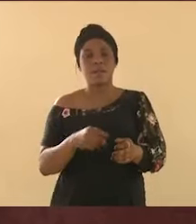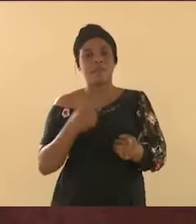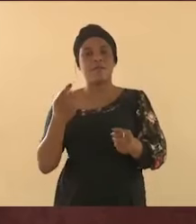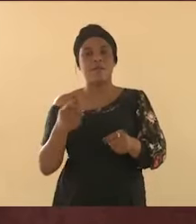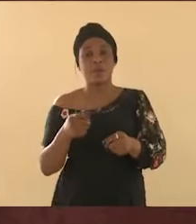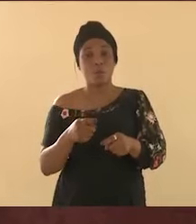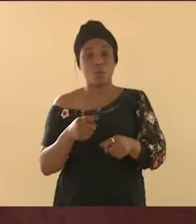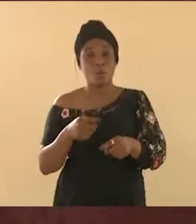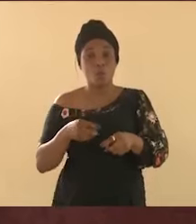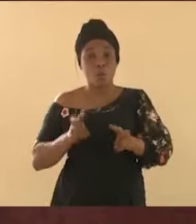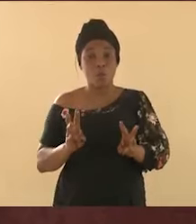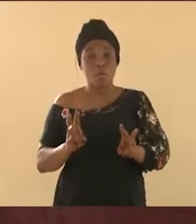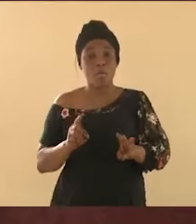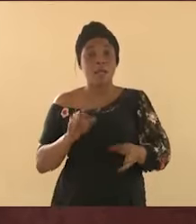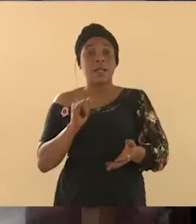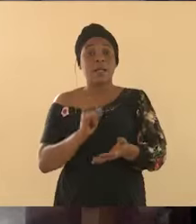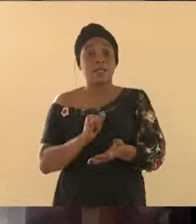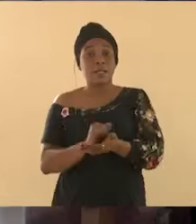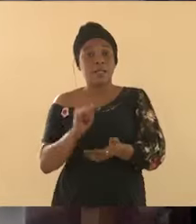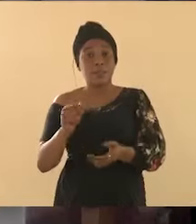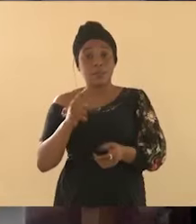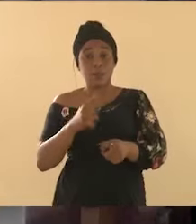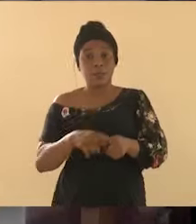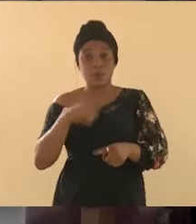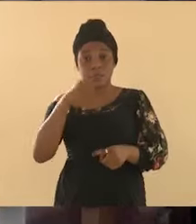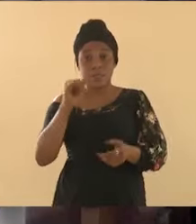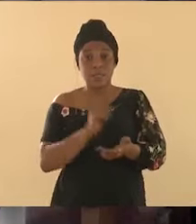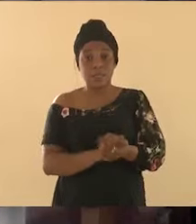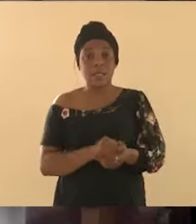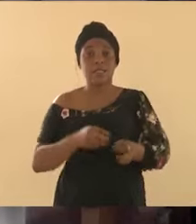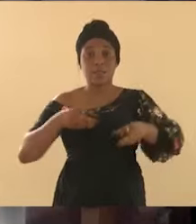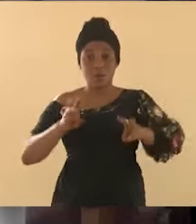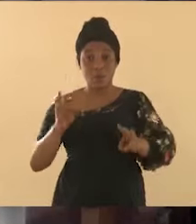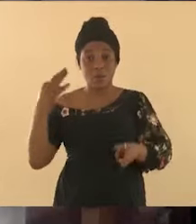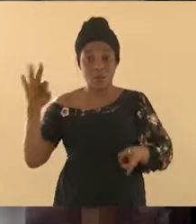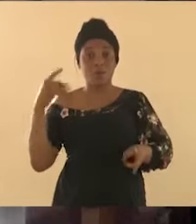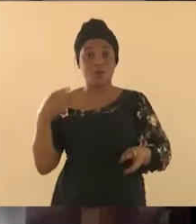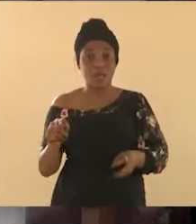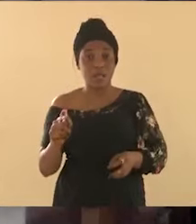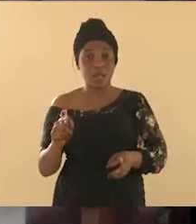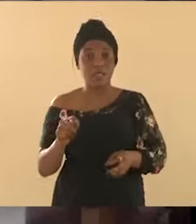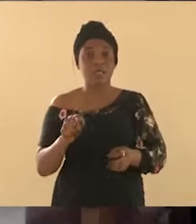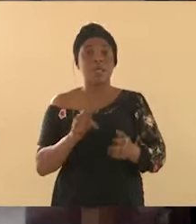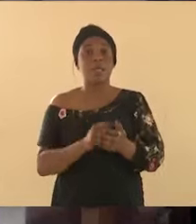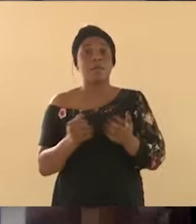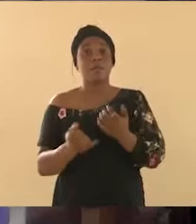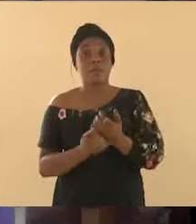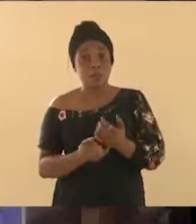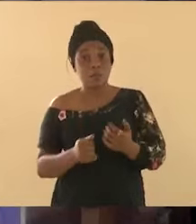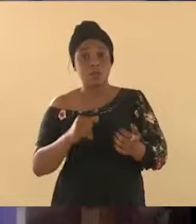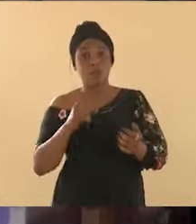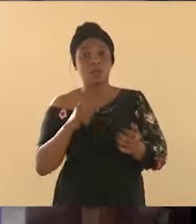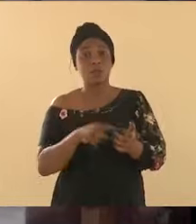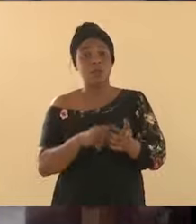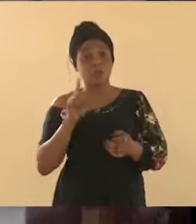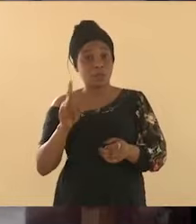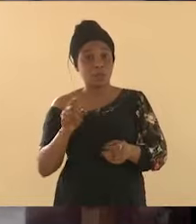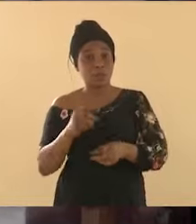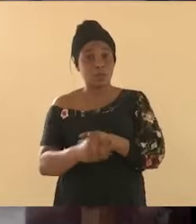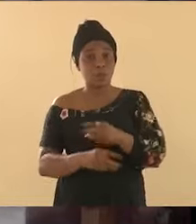every circumstance. There's something that I am looking for. And that is to say that the logic of that passage is not just